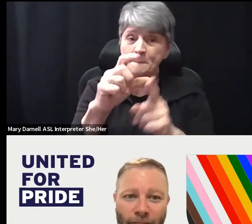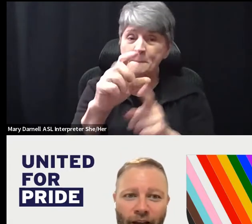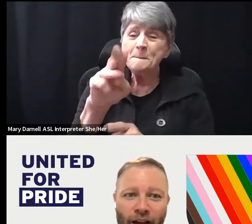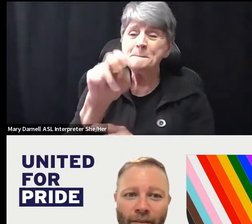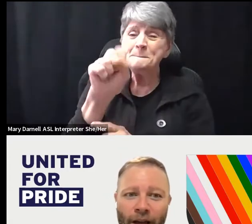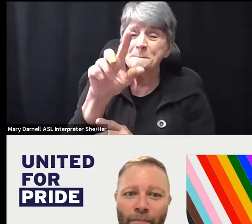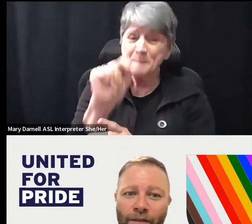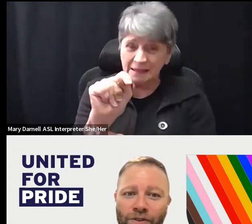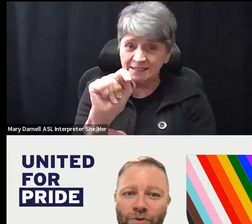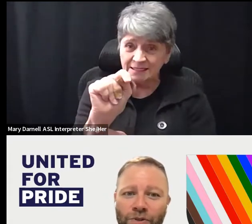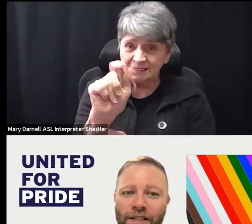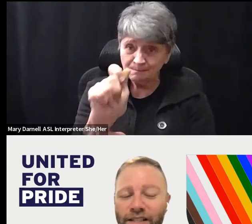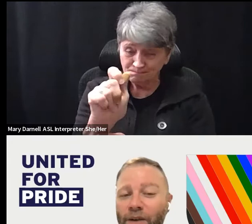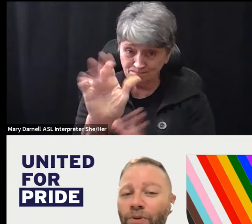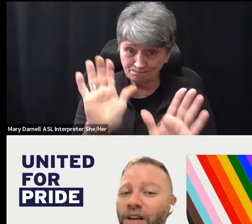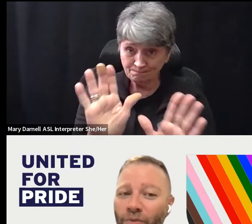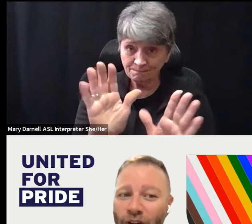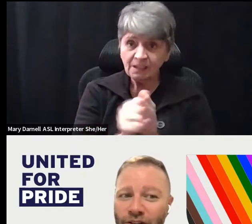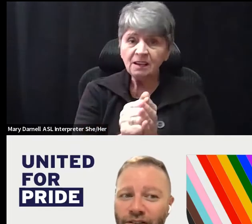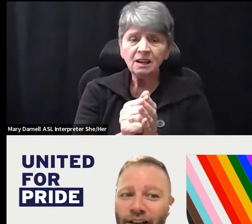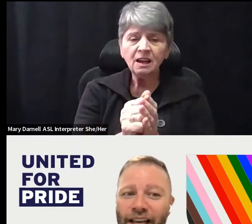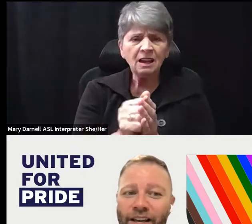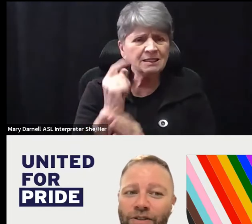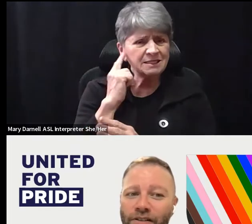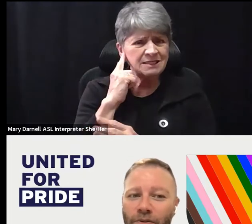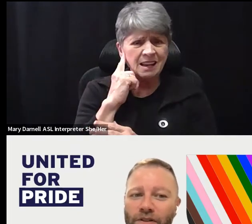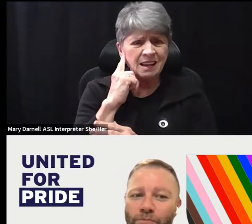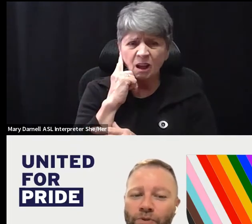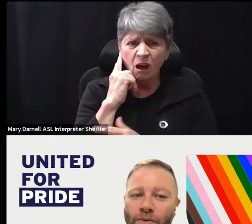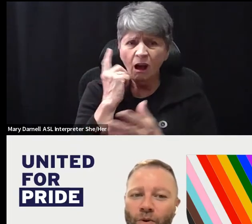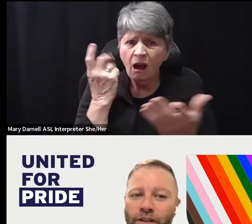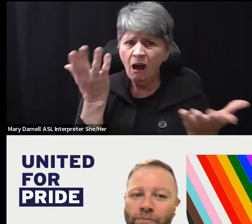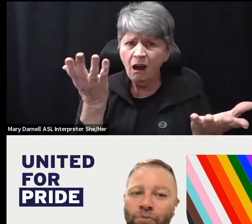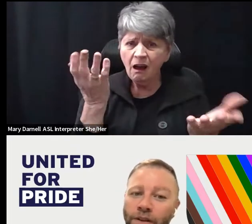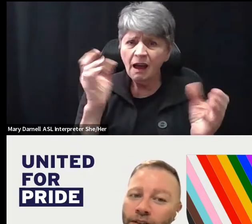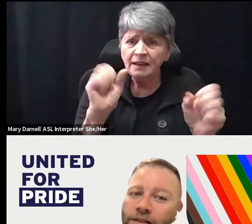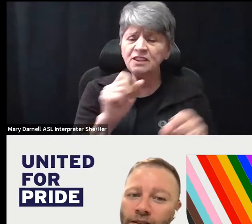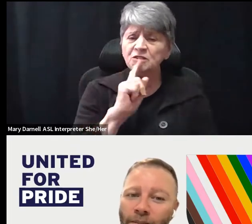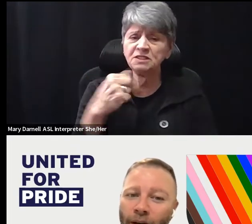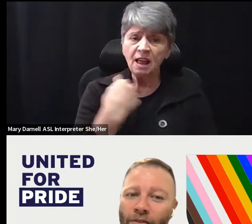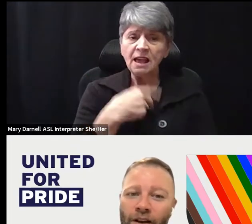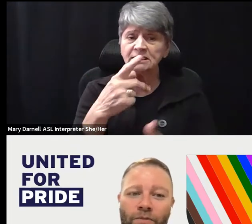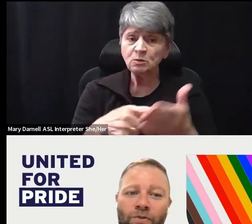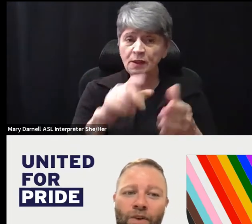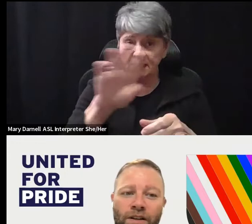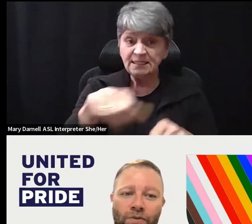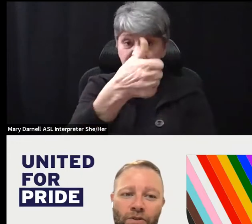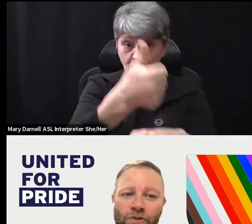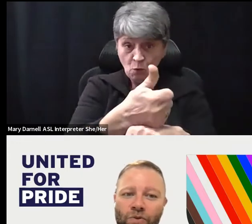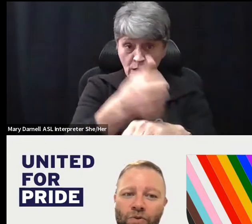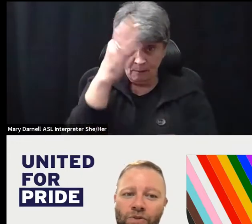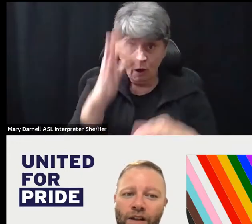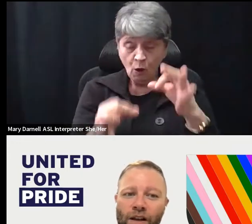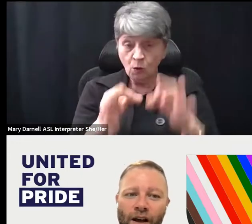education at private schools, it does sound pretty outrageous. Can you tell us what the Supreme Court has previously said about the government funding of